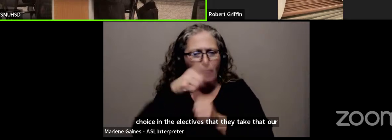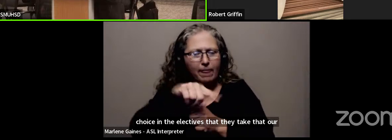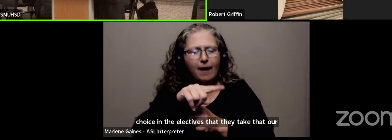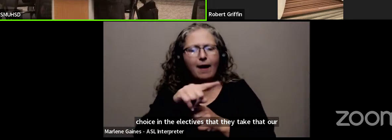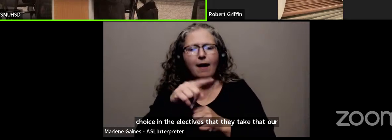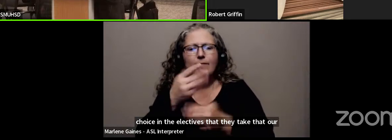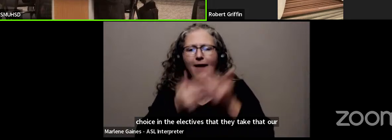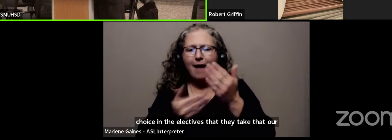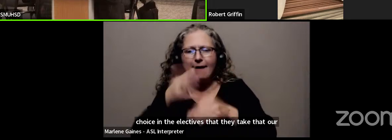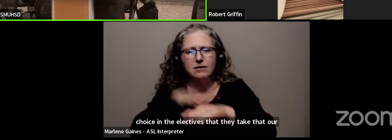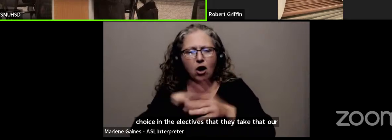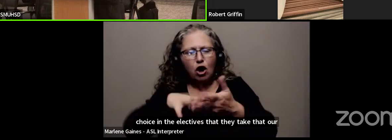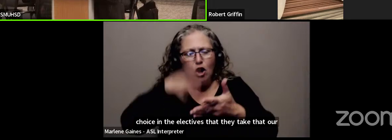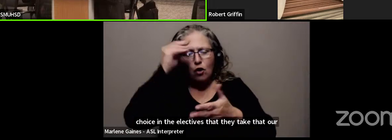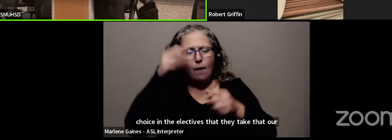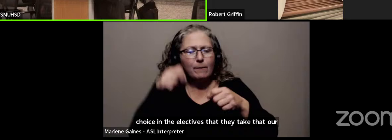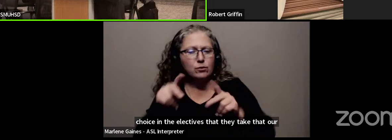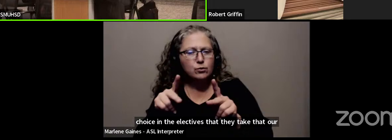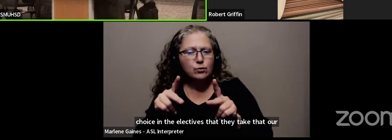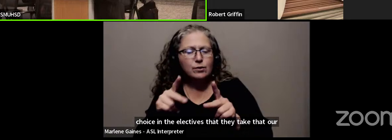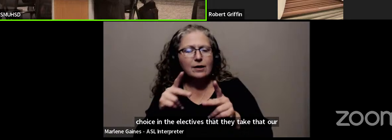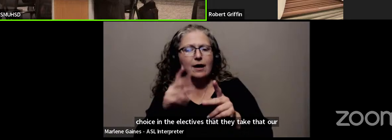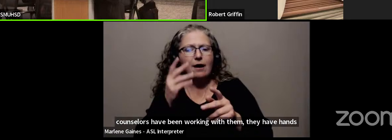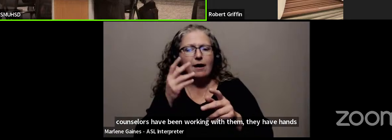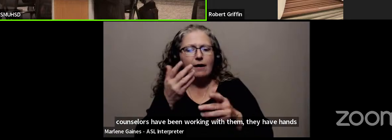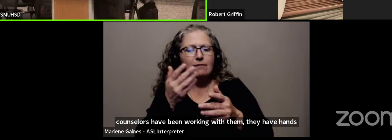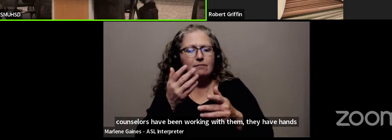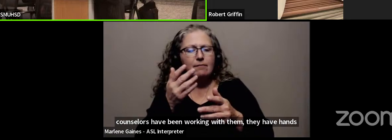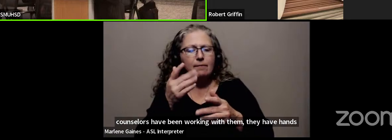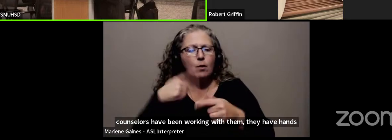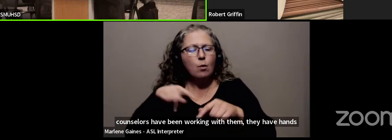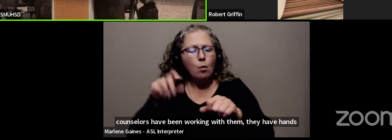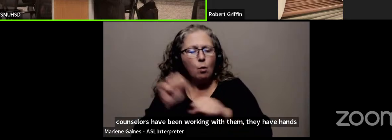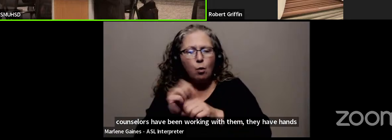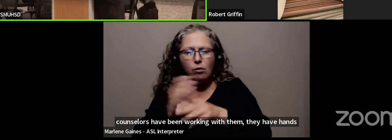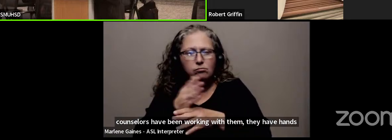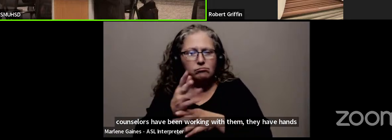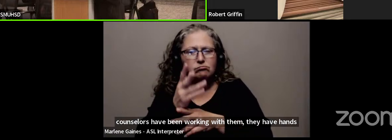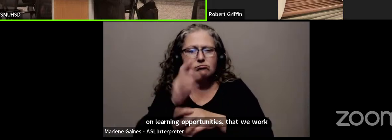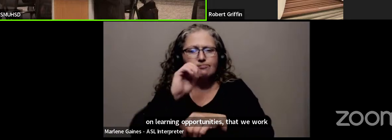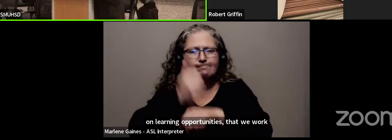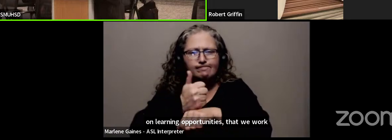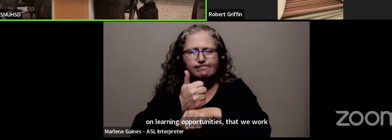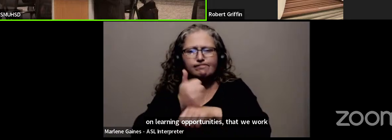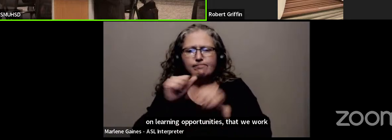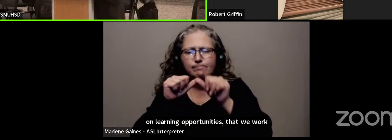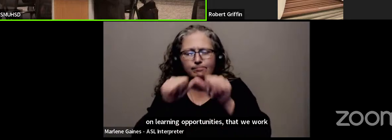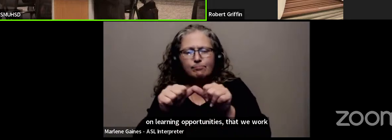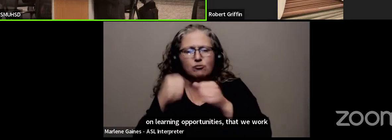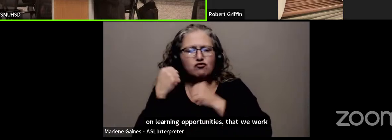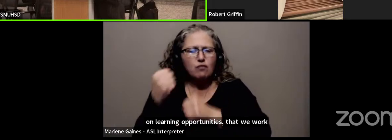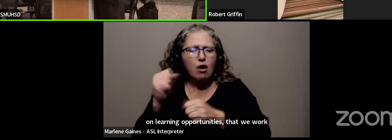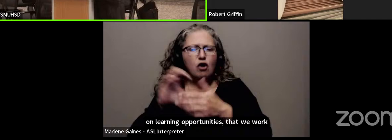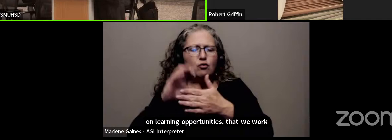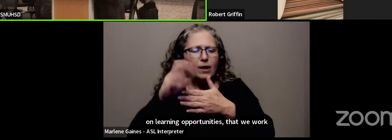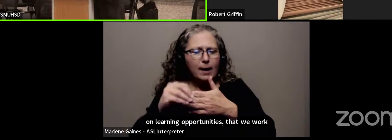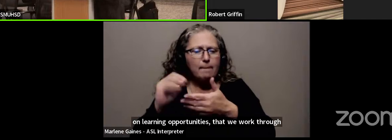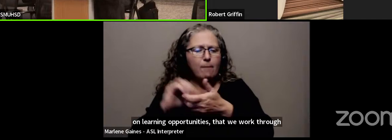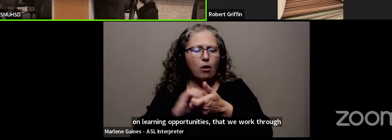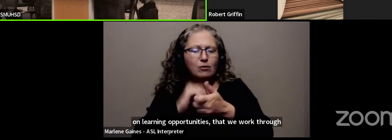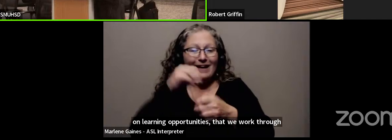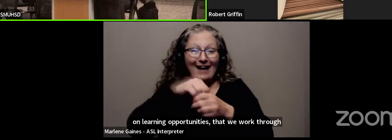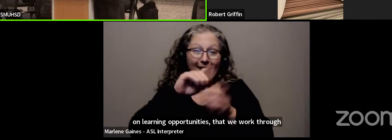learning opportunities, that we work through establishing and maintaining strong curricular partnerships, both within the